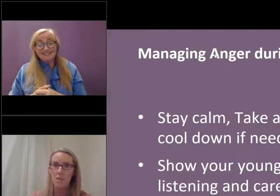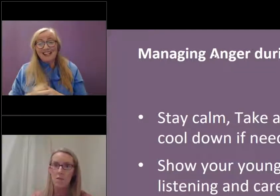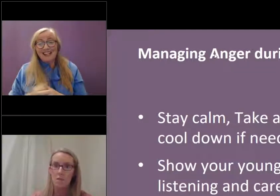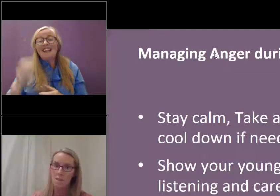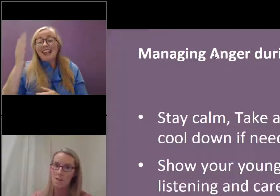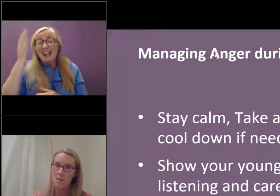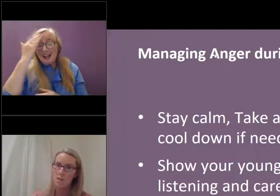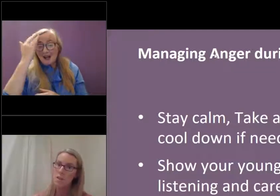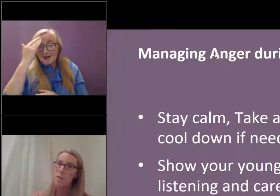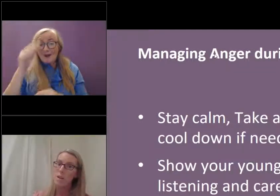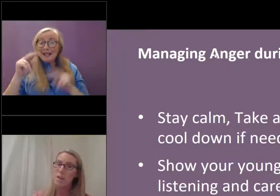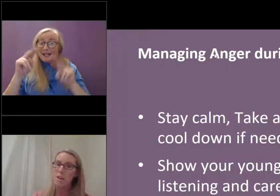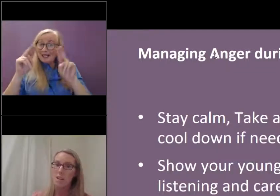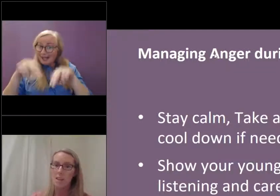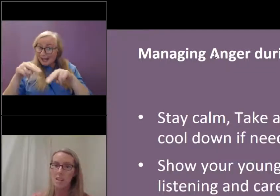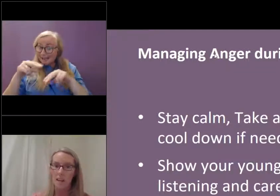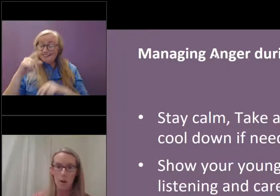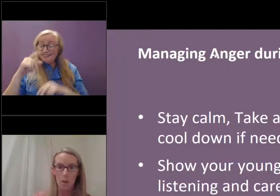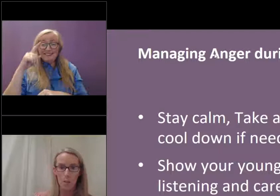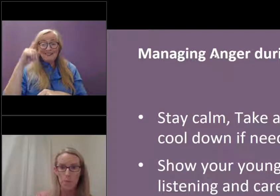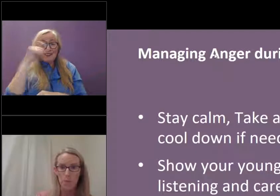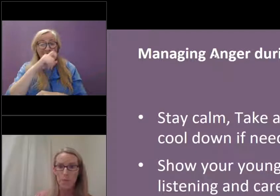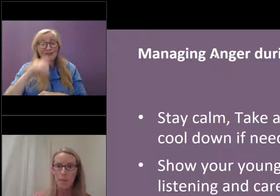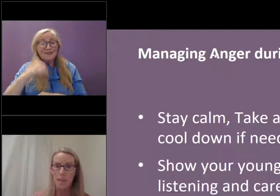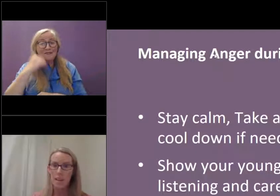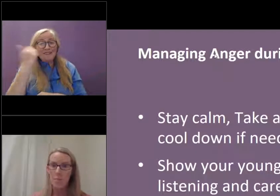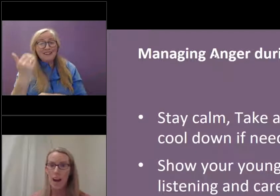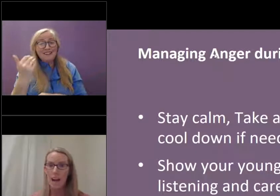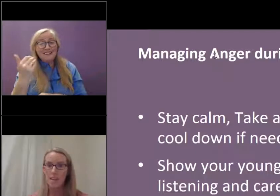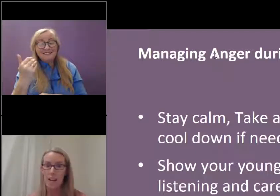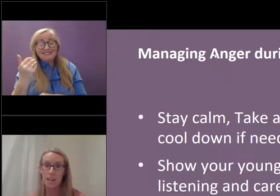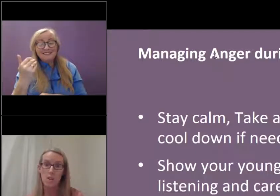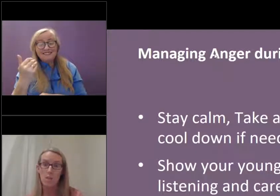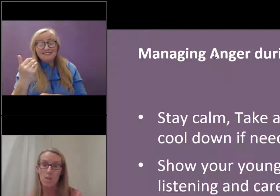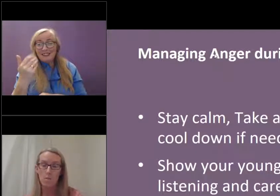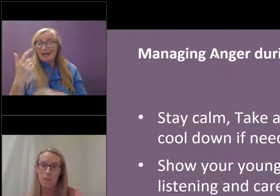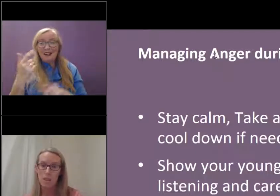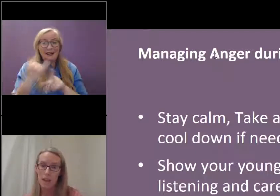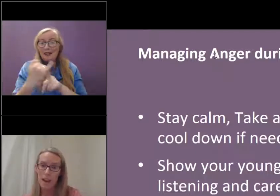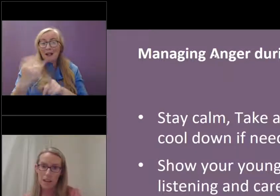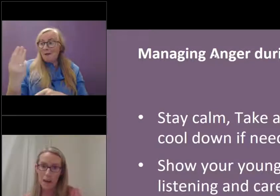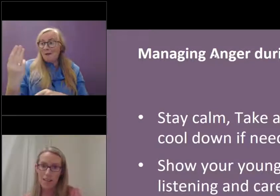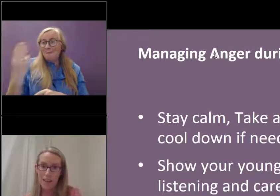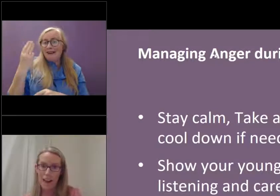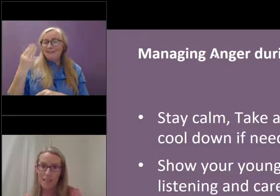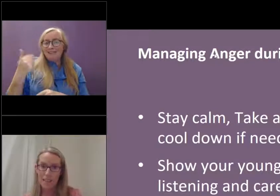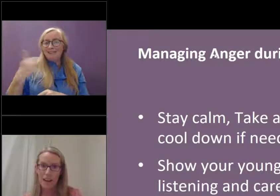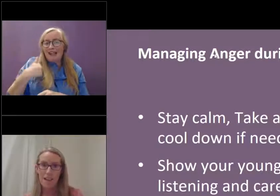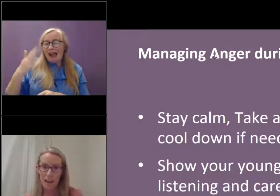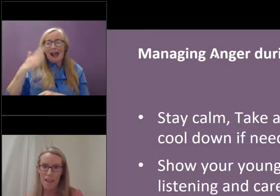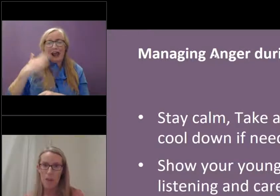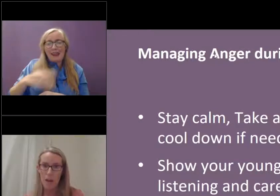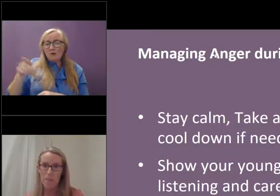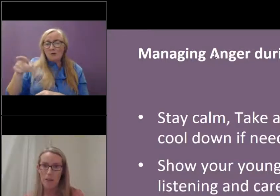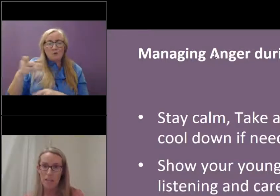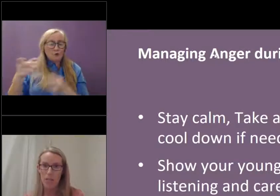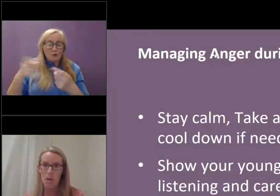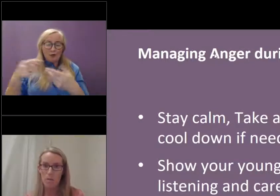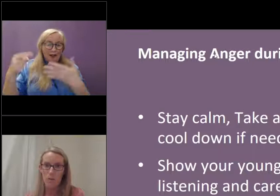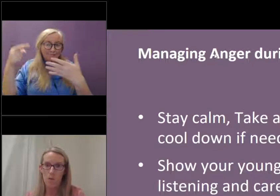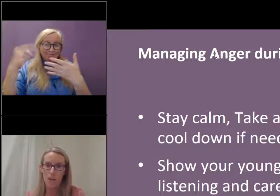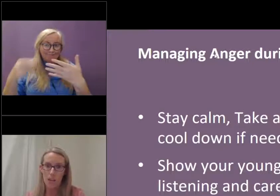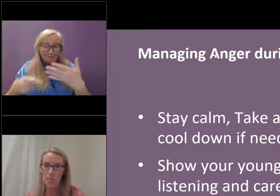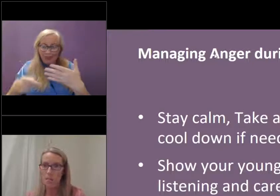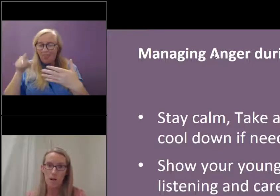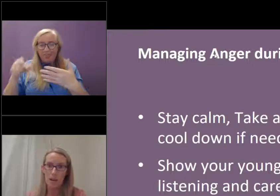can be really difficult, because you can kind of say, you know, in the past I let you do X, Y, and Z, and that's what happened. You